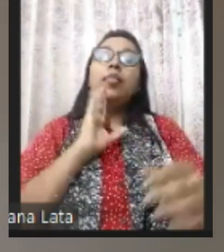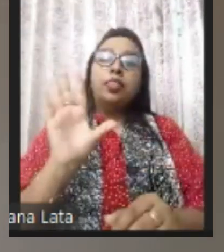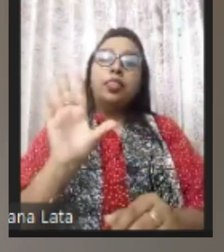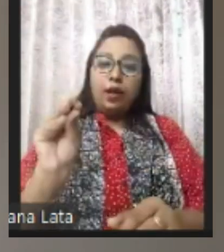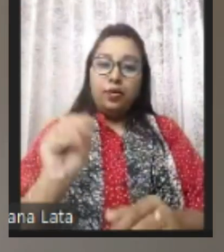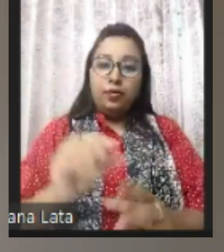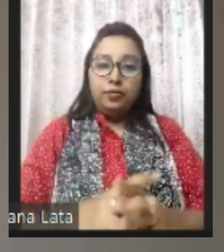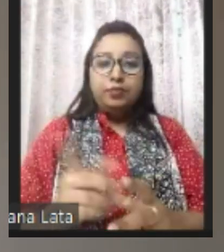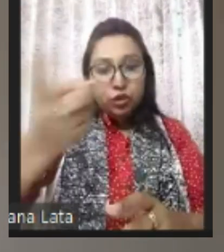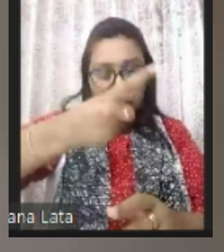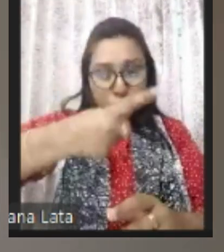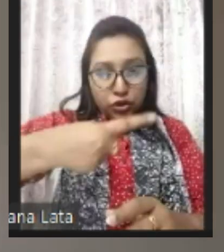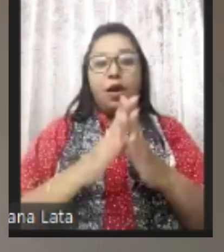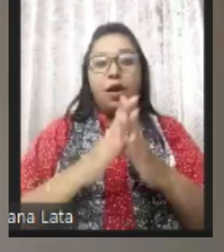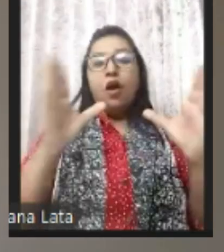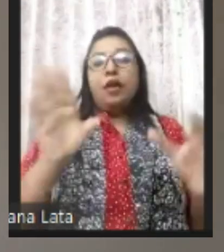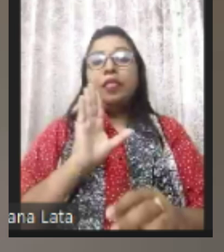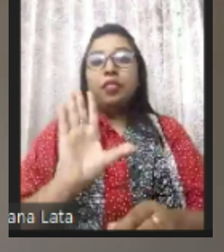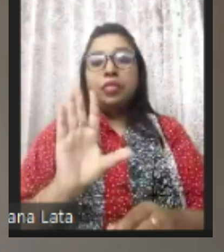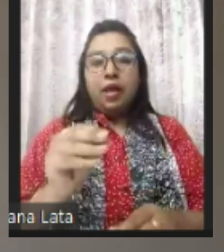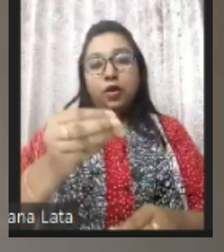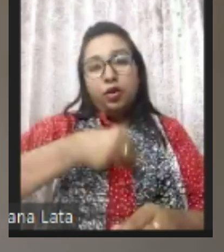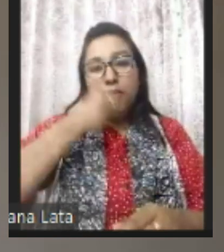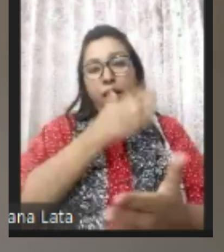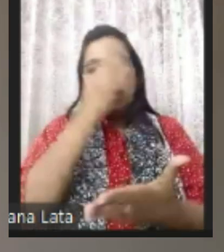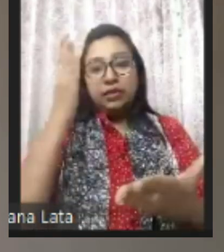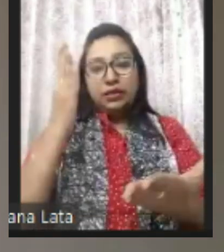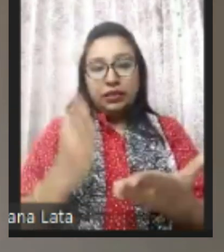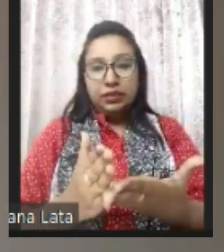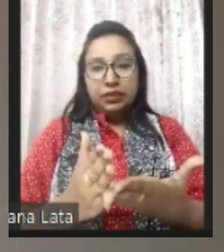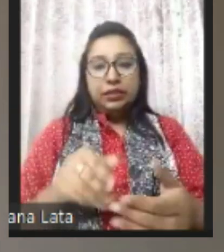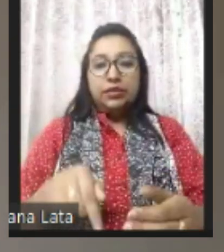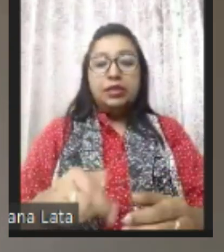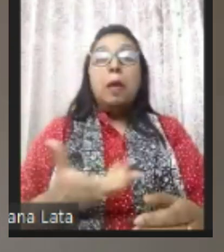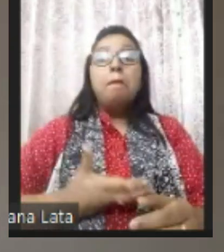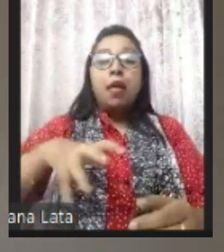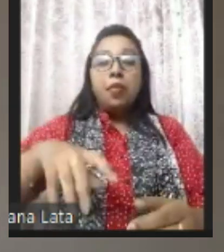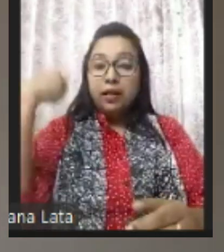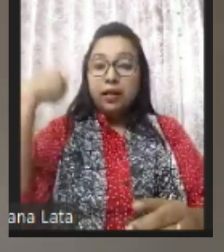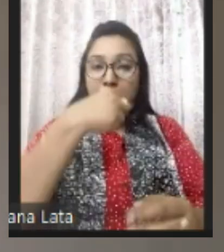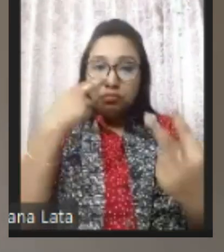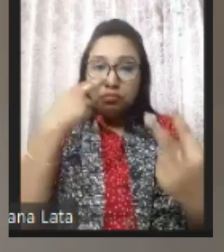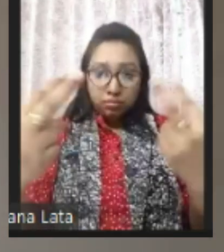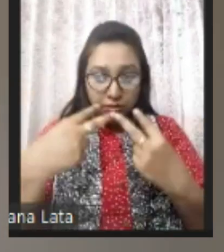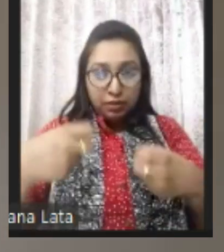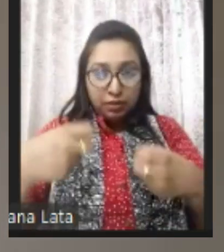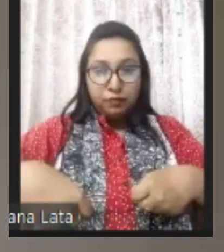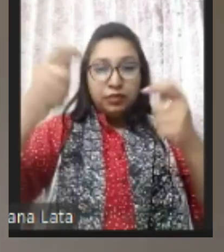progress from Bangladesh as to how we move forwards together. Thank you very much.